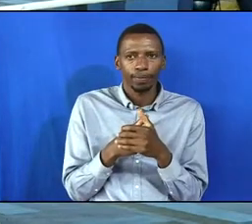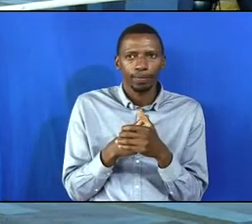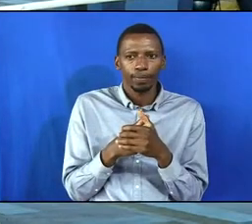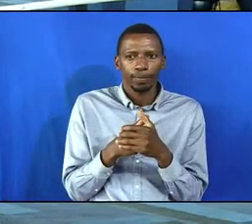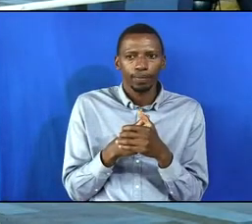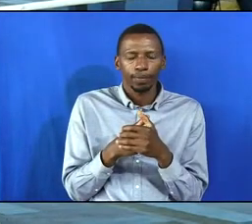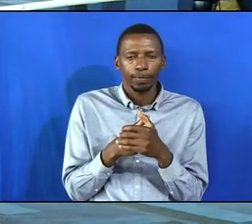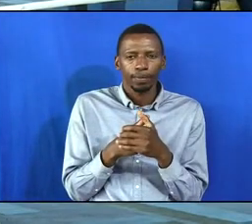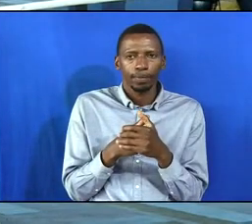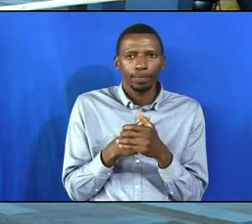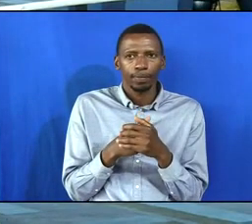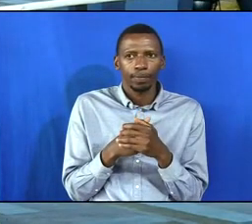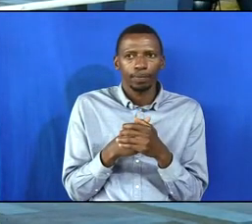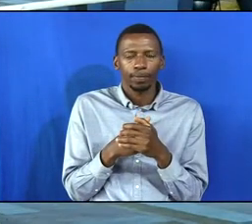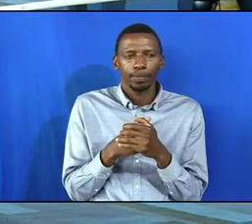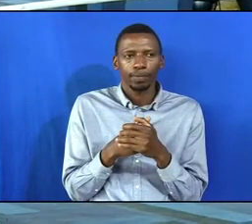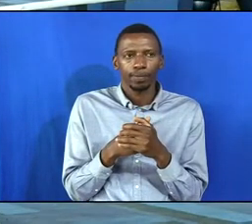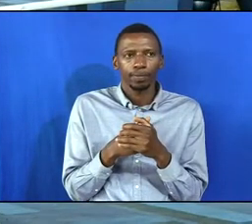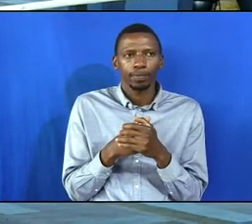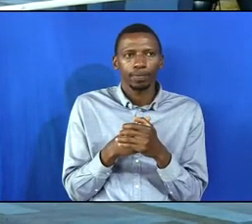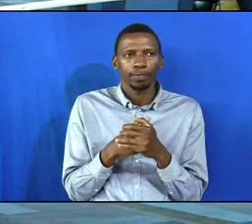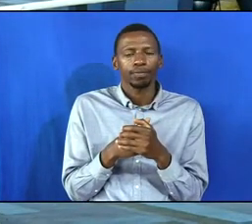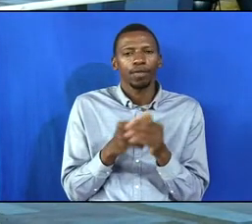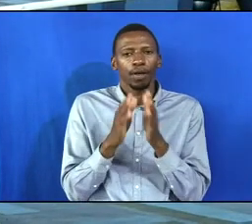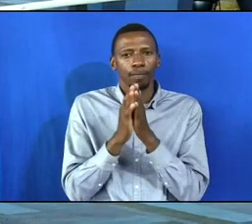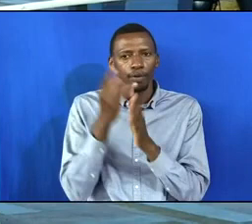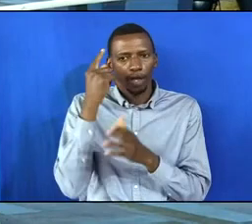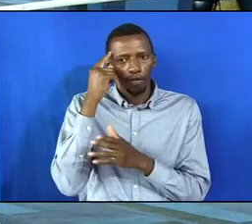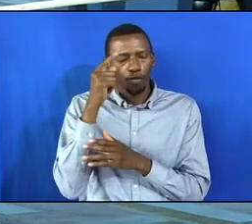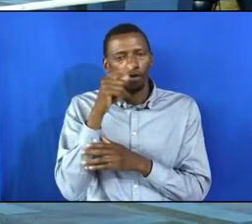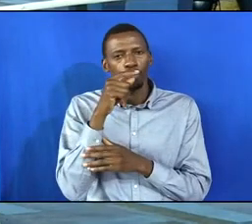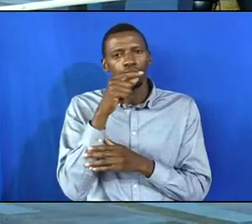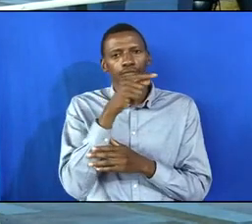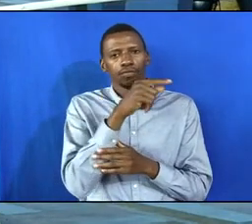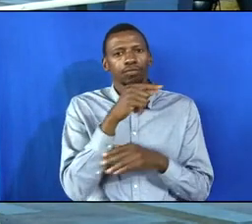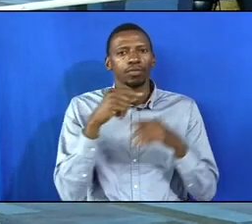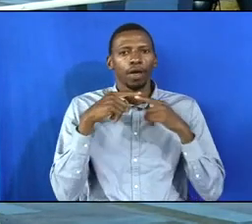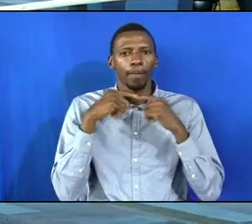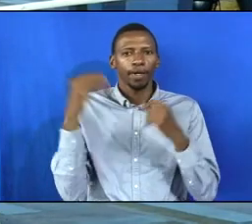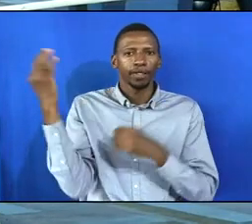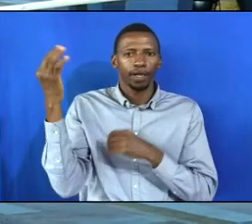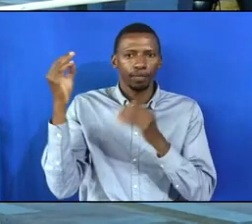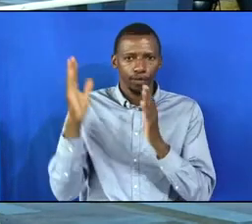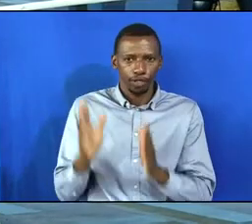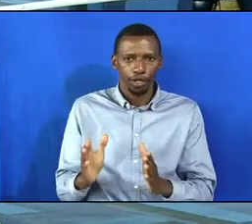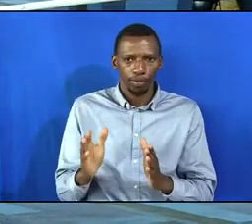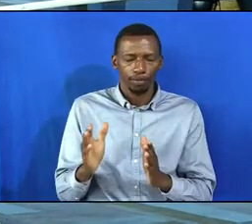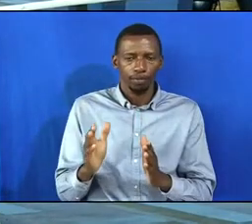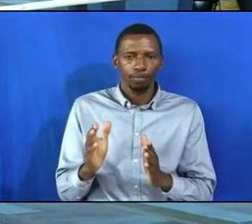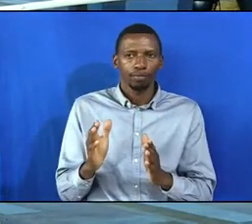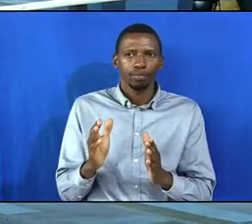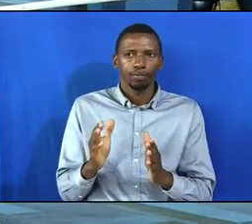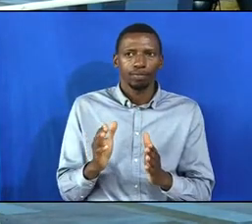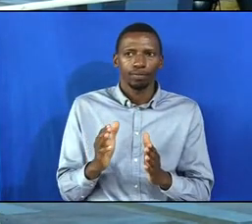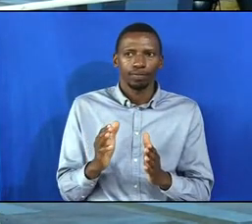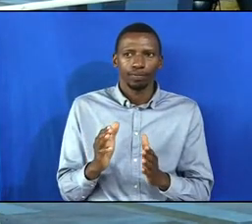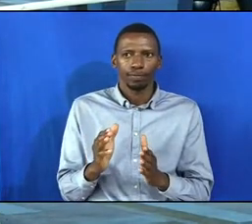can you point at that man? Work on that man so that in turn he can work on you by the word of